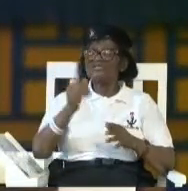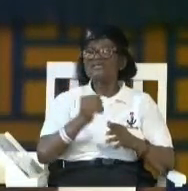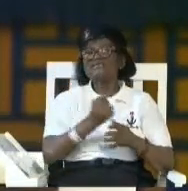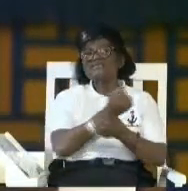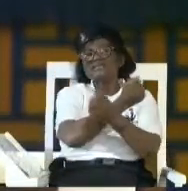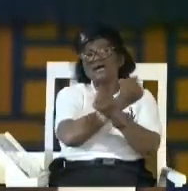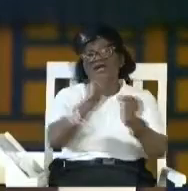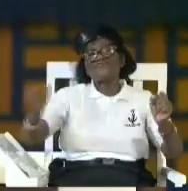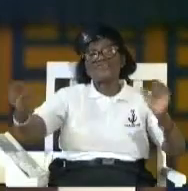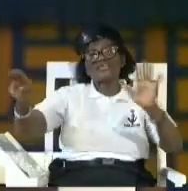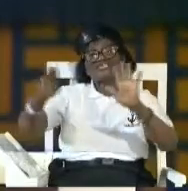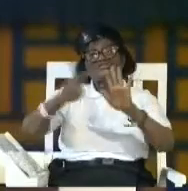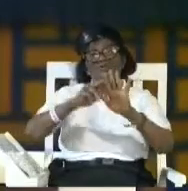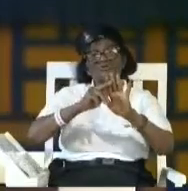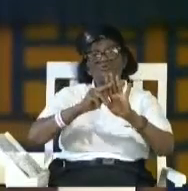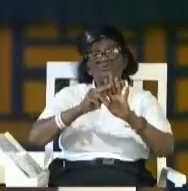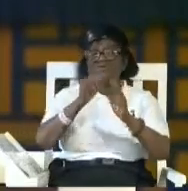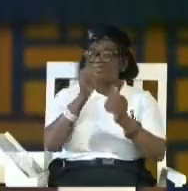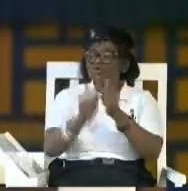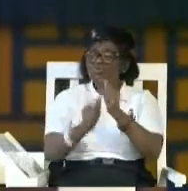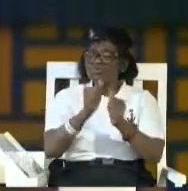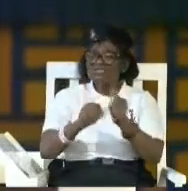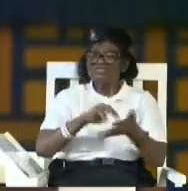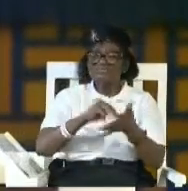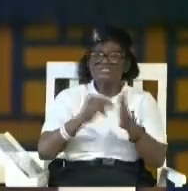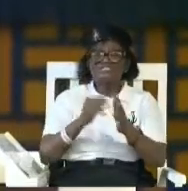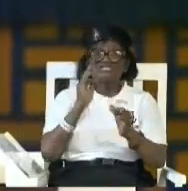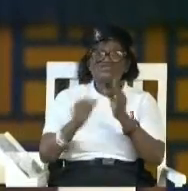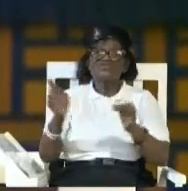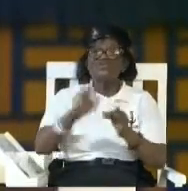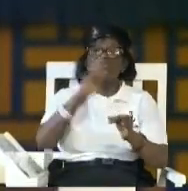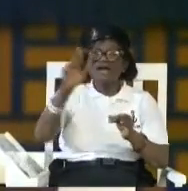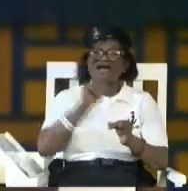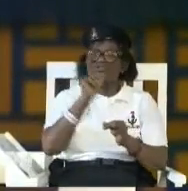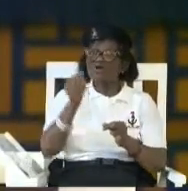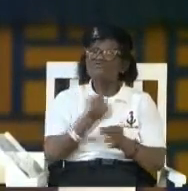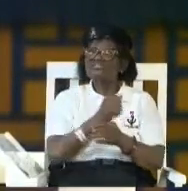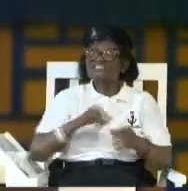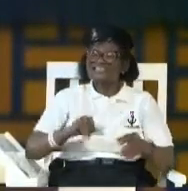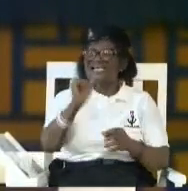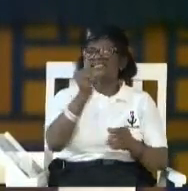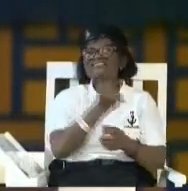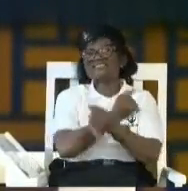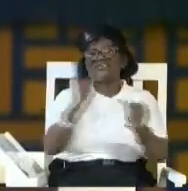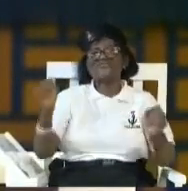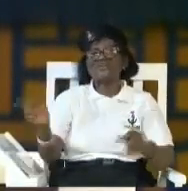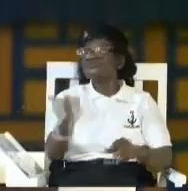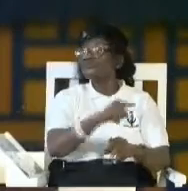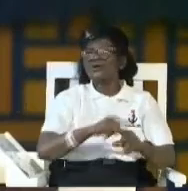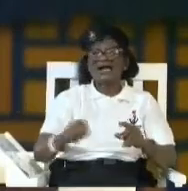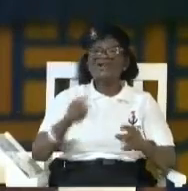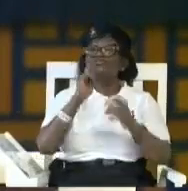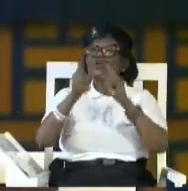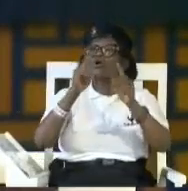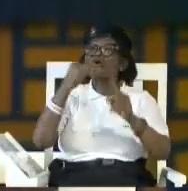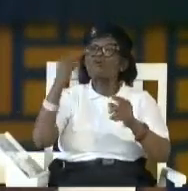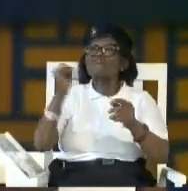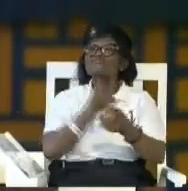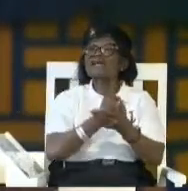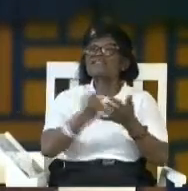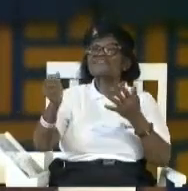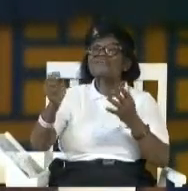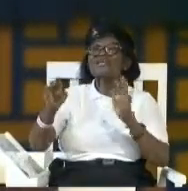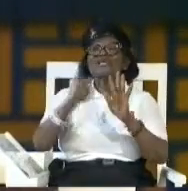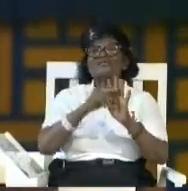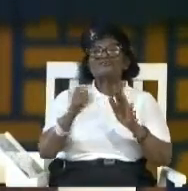Which means if you are not yet saved, you can't even be talking about sanctification. You must be saved